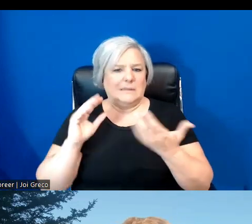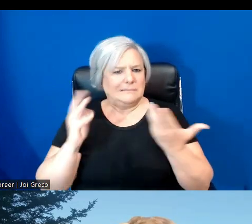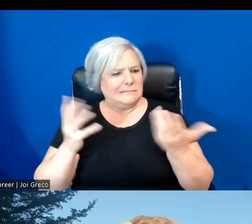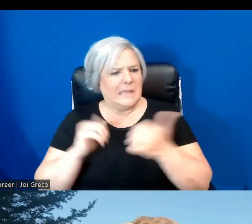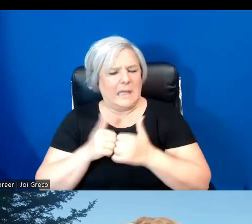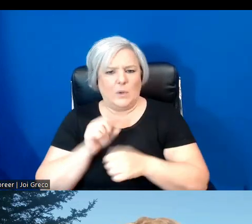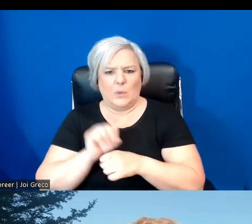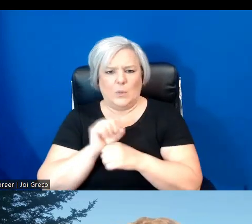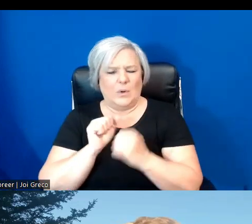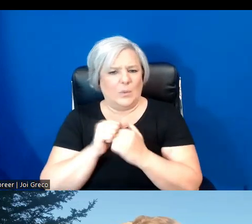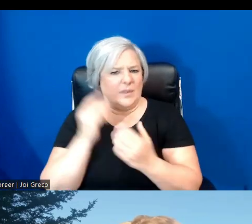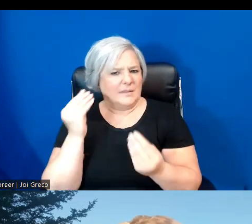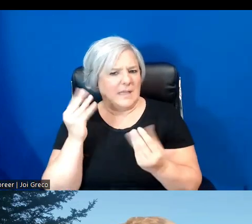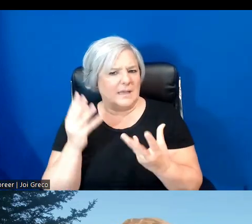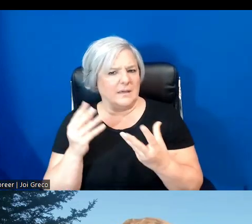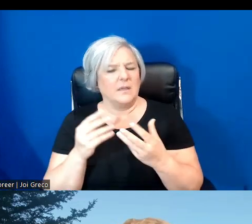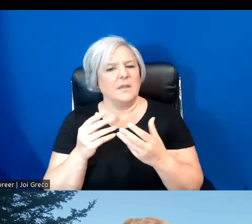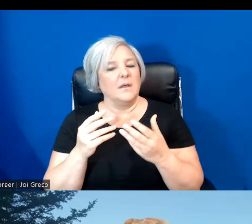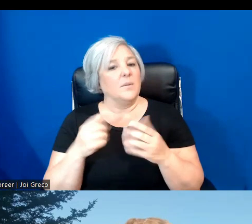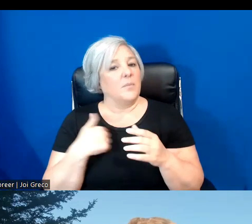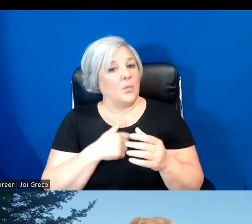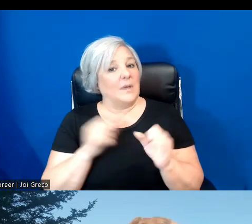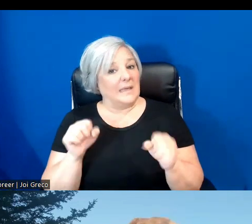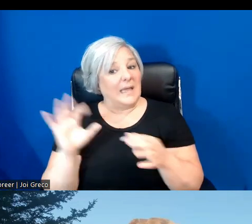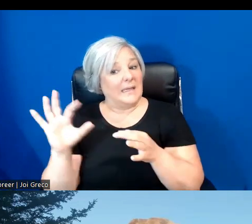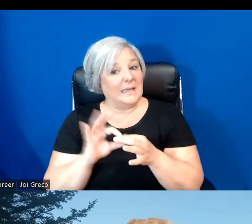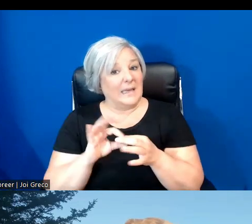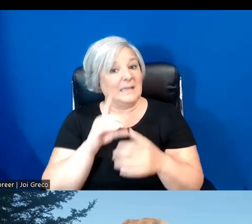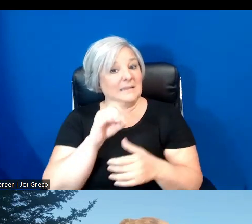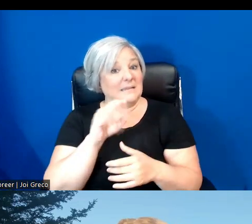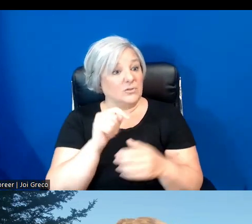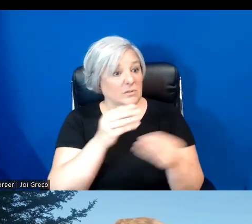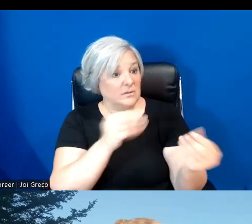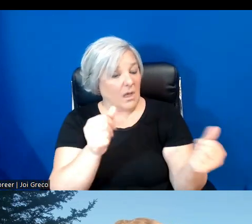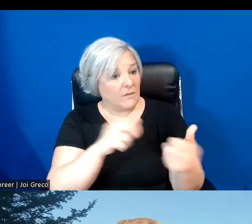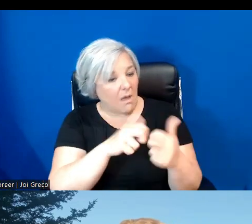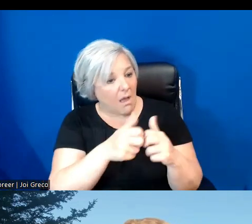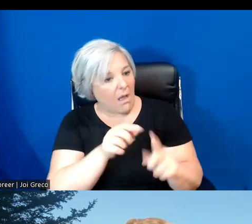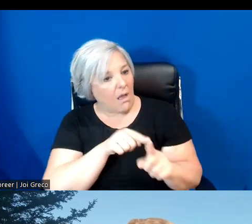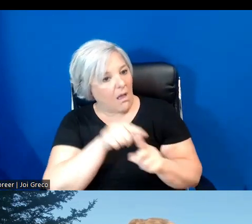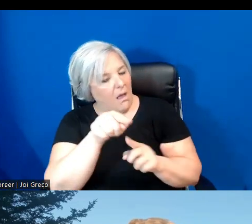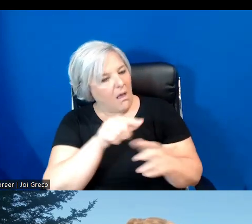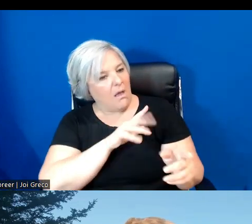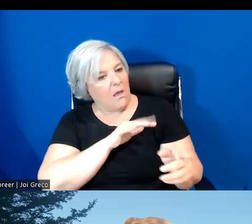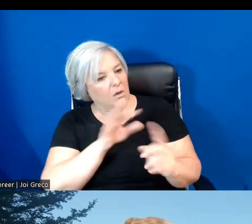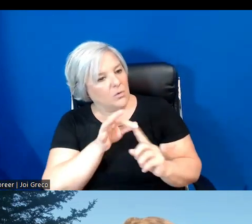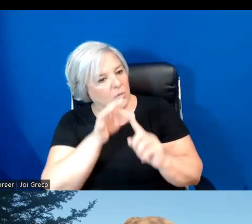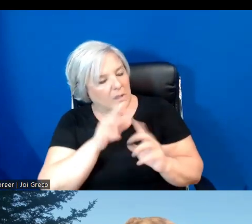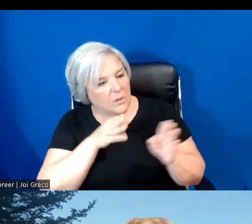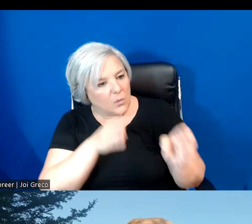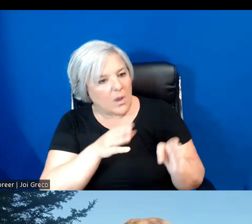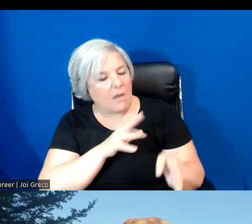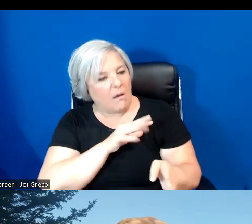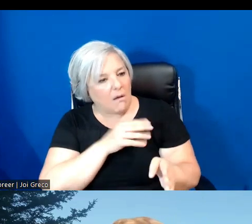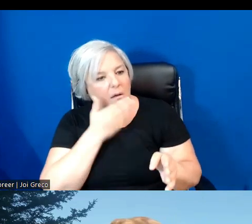this. But what we were able to do is connect districts who are solving problems in unique ways with their systems. And